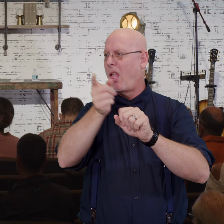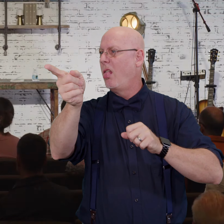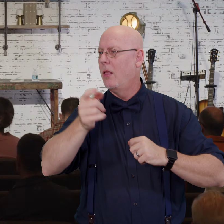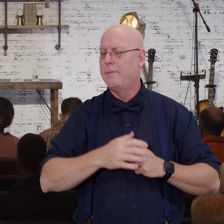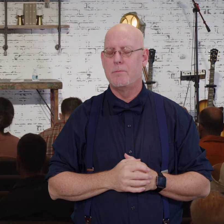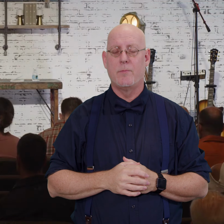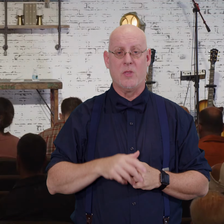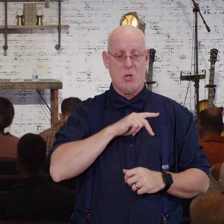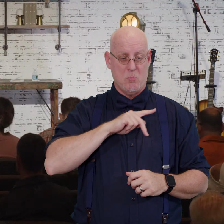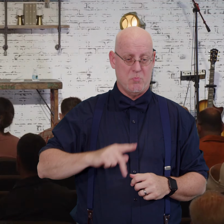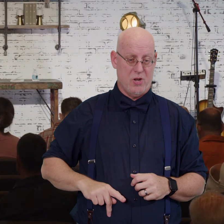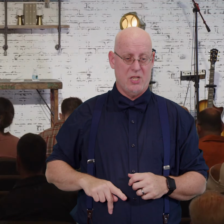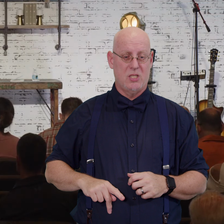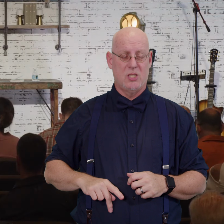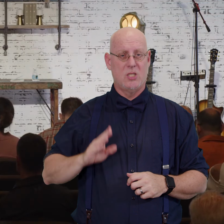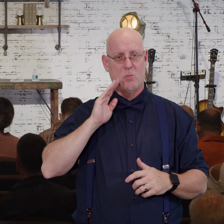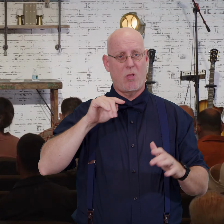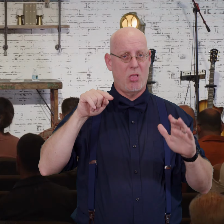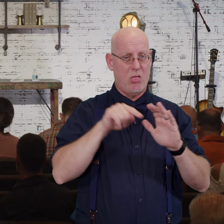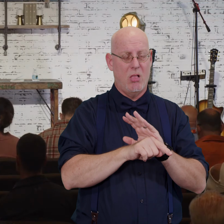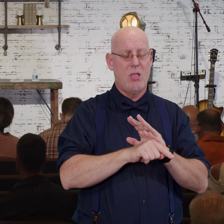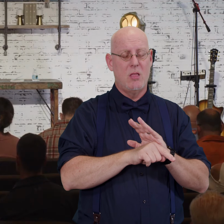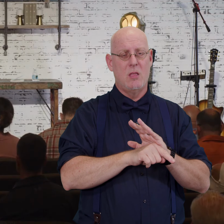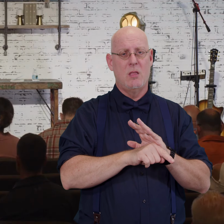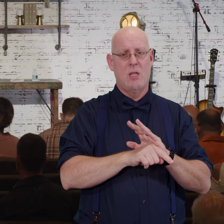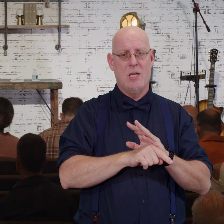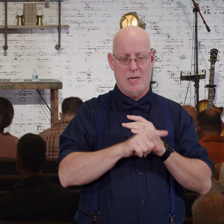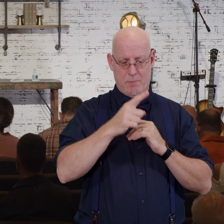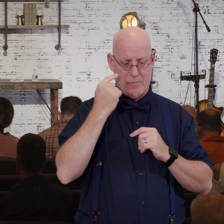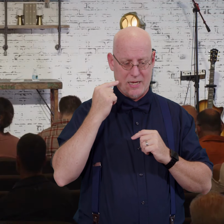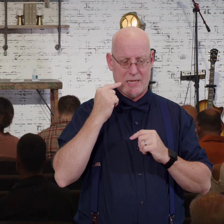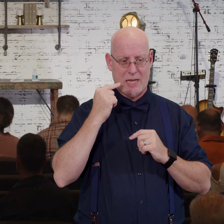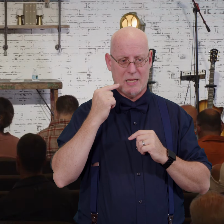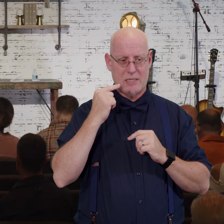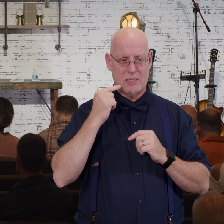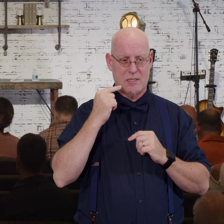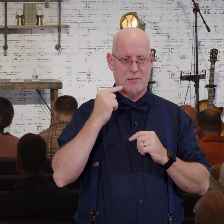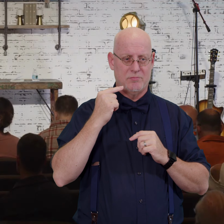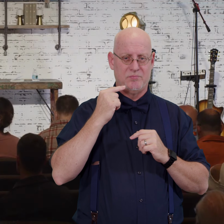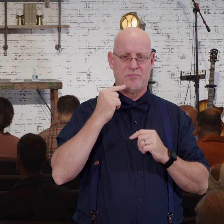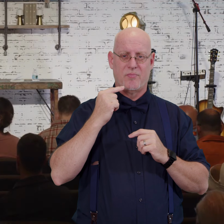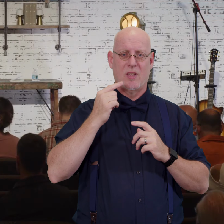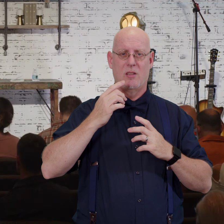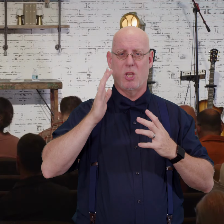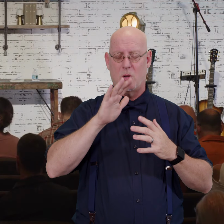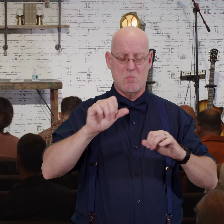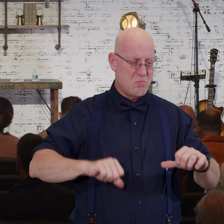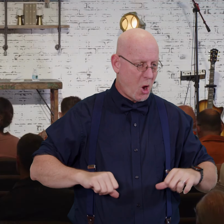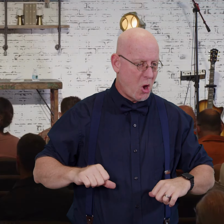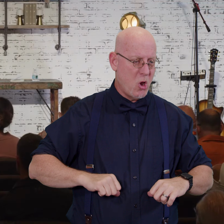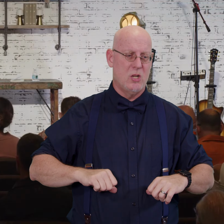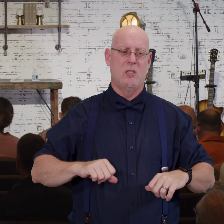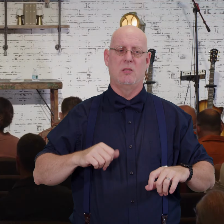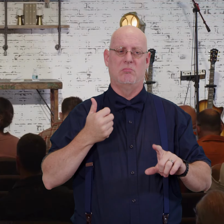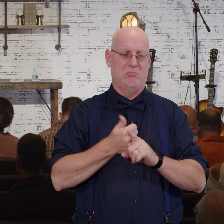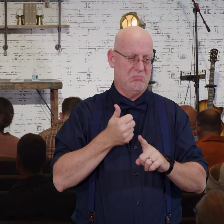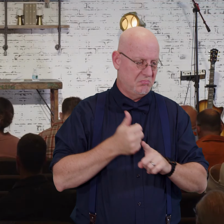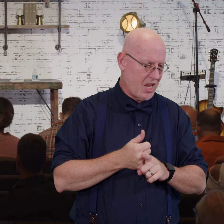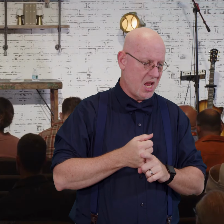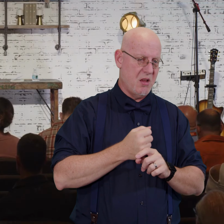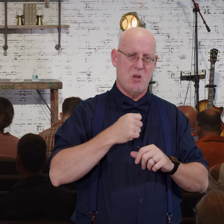Their princes shall fall by the sword because of the insolence of their tongue, because of their boasting, because the pride that's